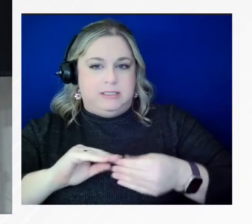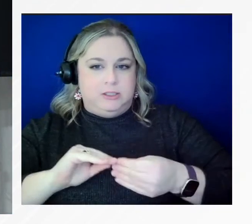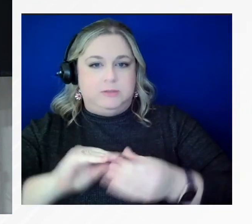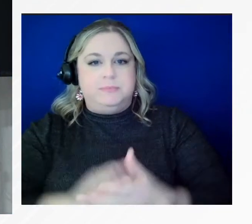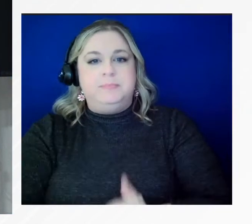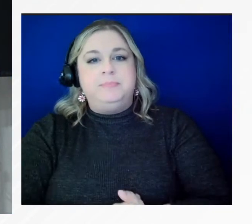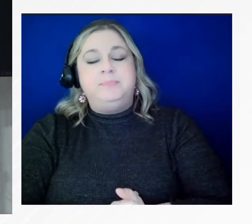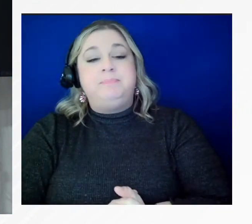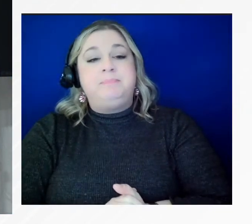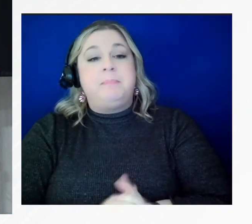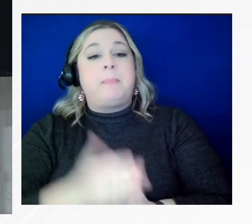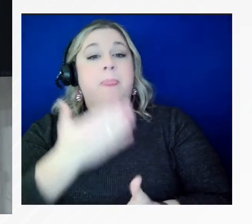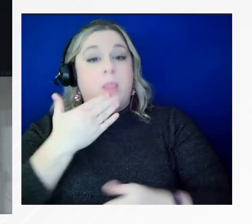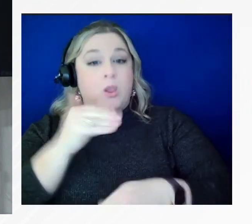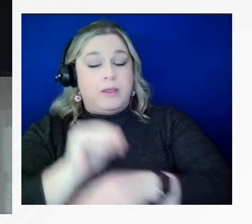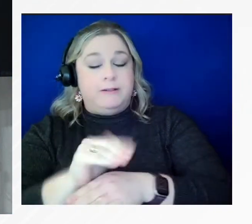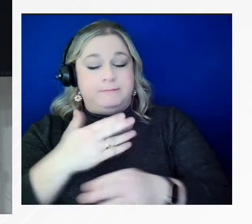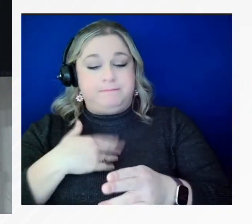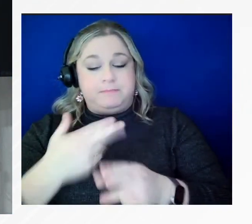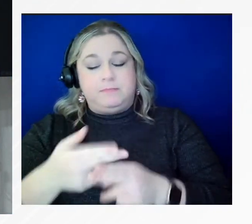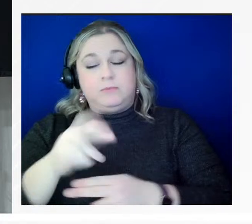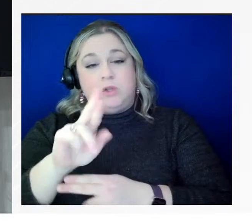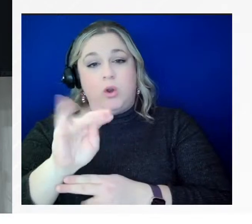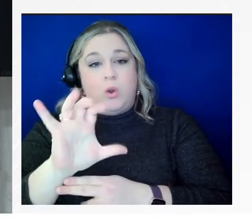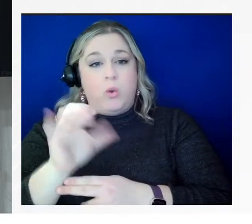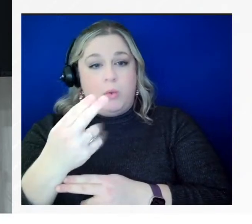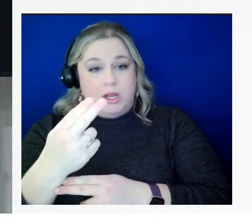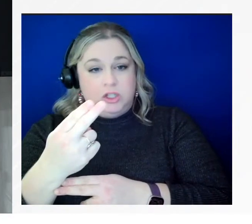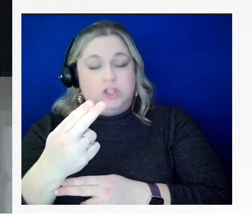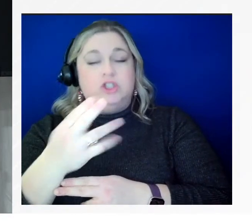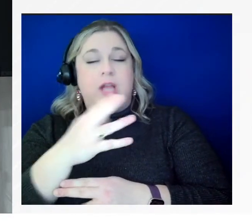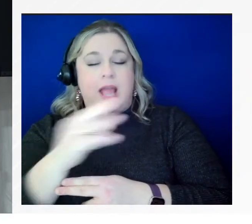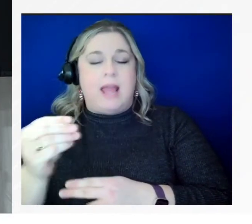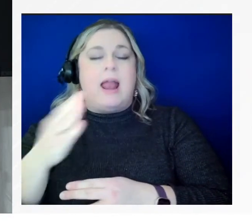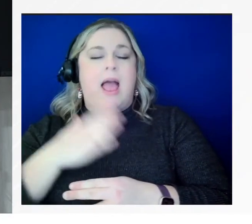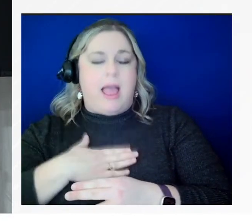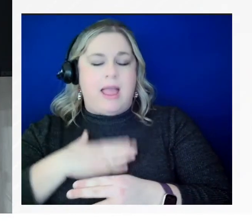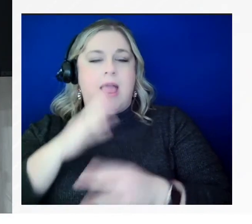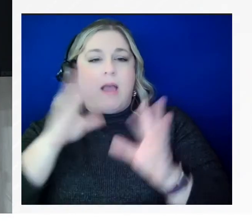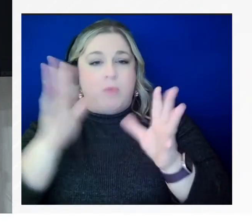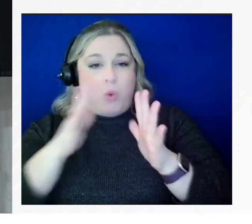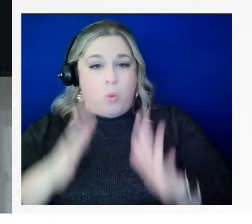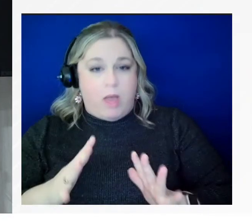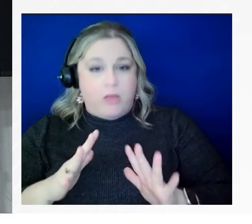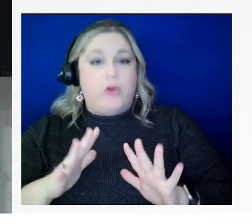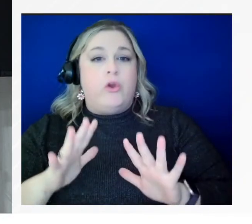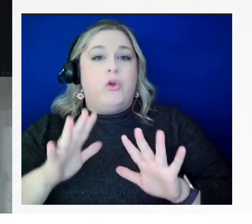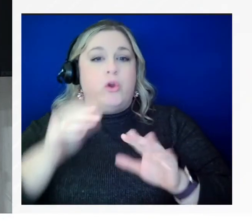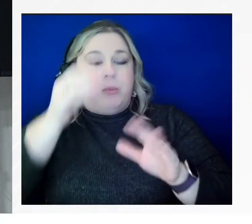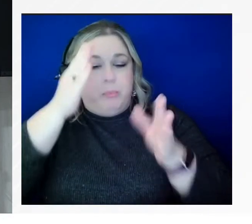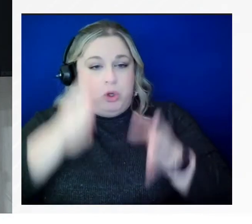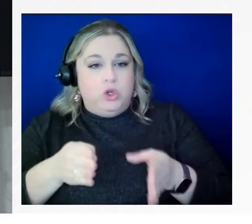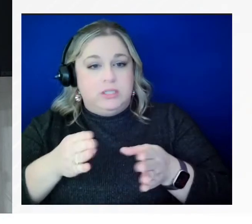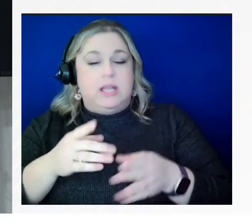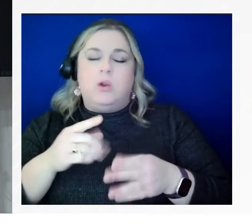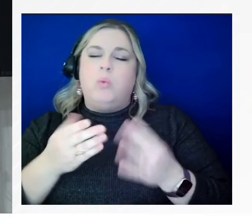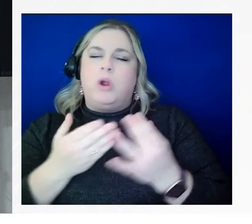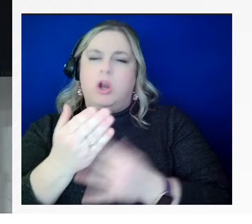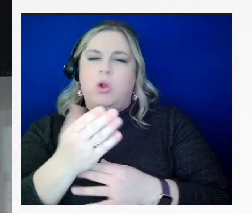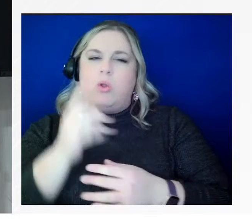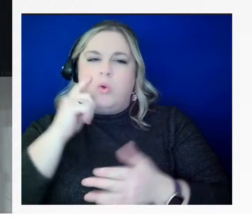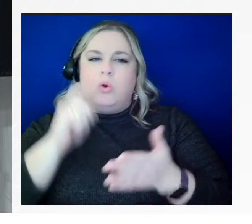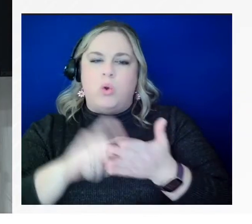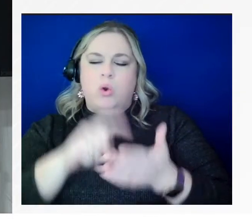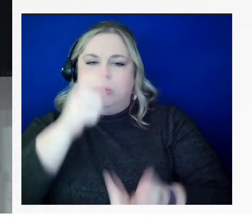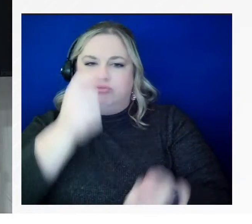Good evening, Rich Thompson, incident meteorologist on the Franklin incident. Weather-wise, next couple of days, we're going to go through some noticeable changes in the weather from one day to the